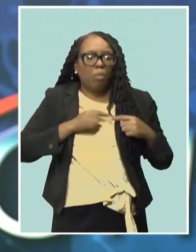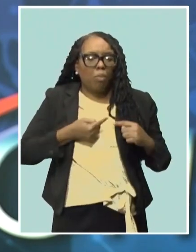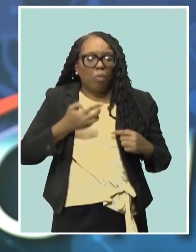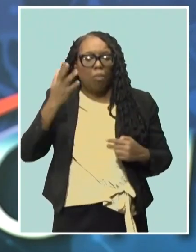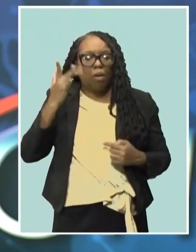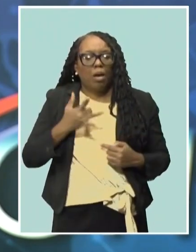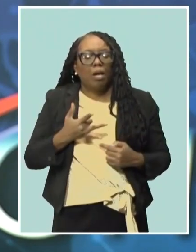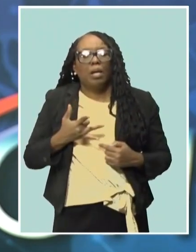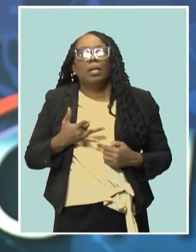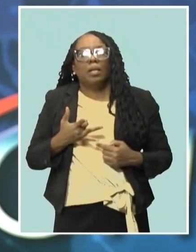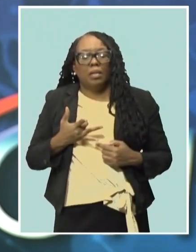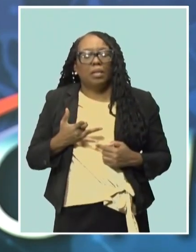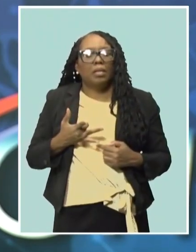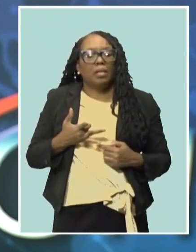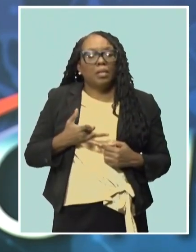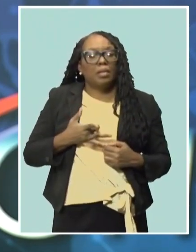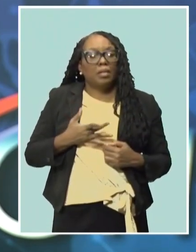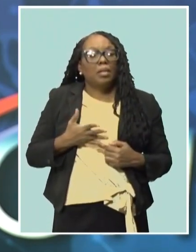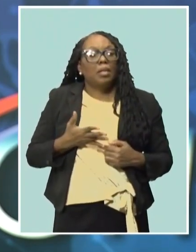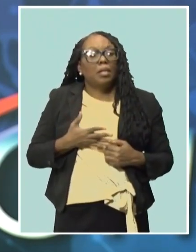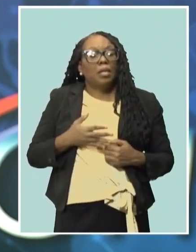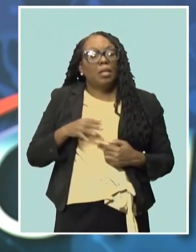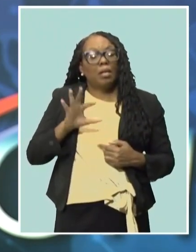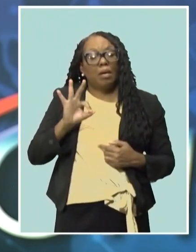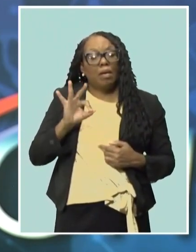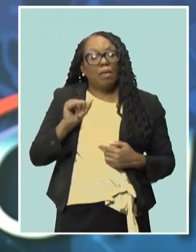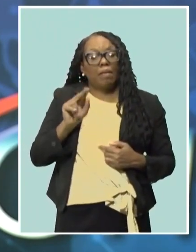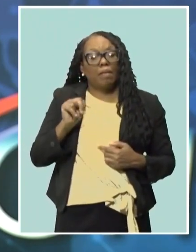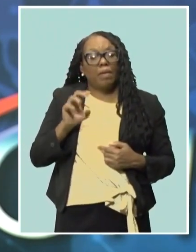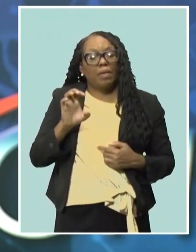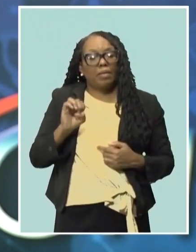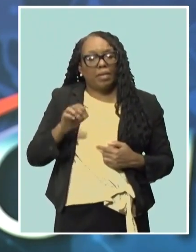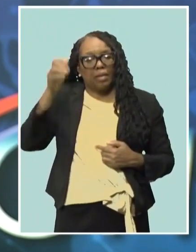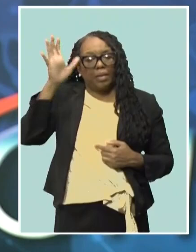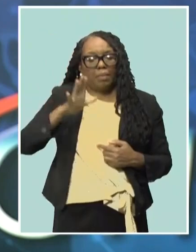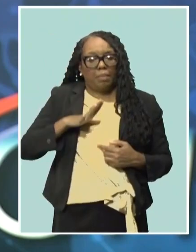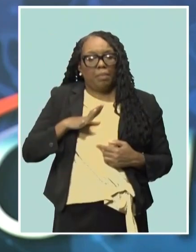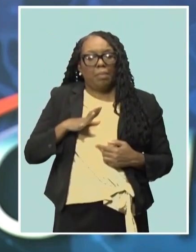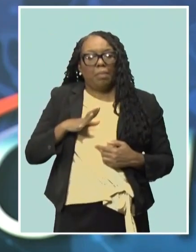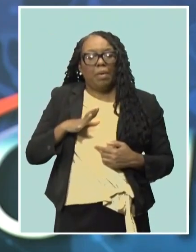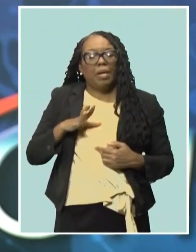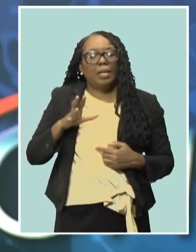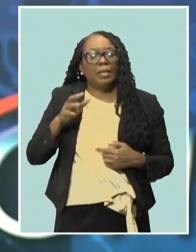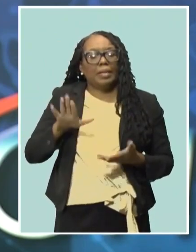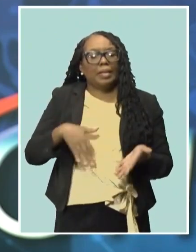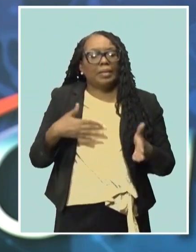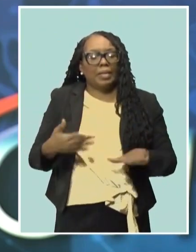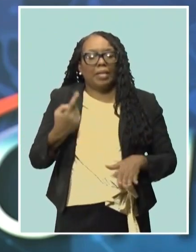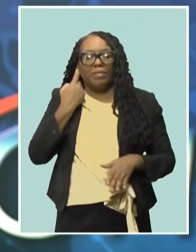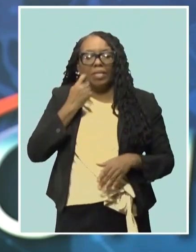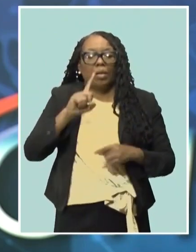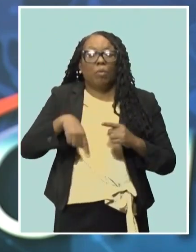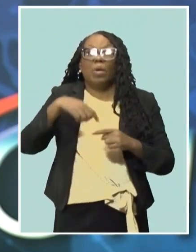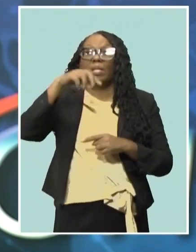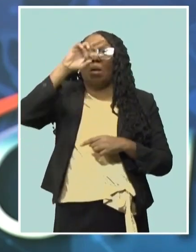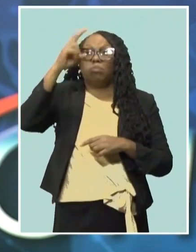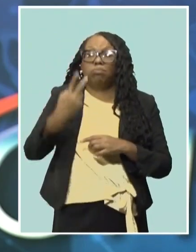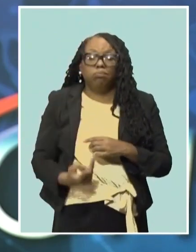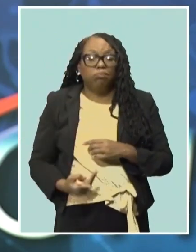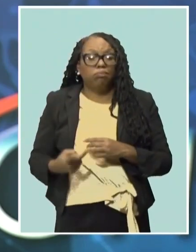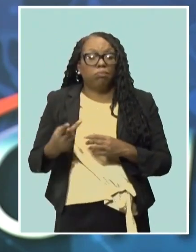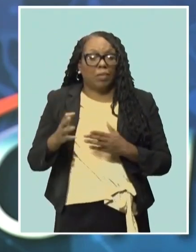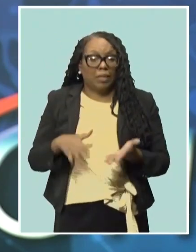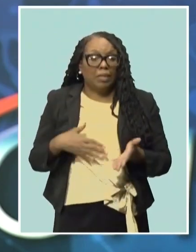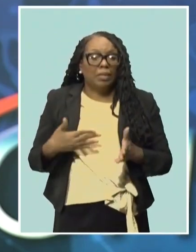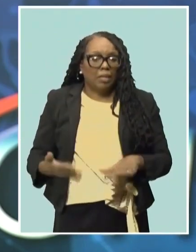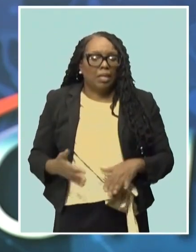construction site on Monday. Well, still in a state of shock, Ms. Dublin says she's struggling to come to grips with losing her soulmate. Trevor